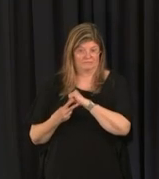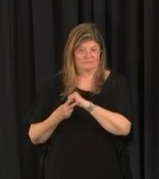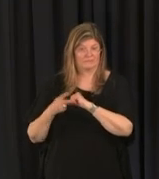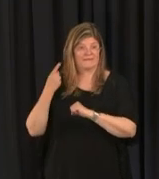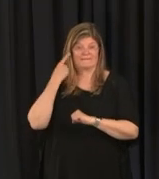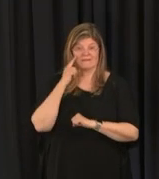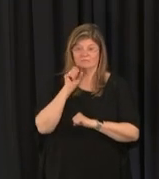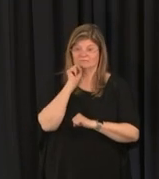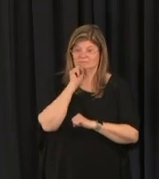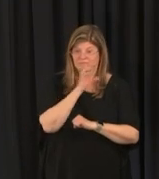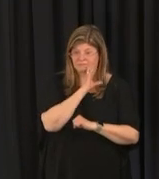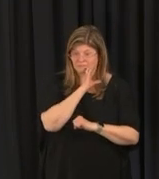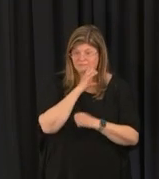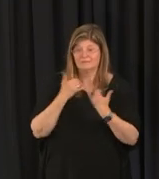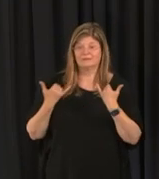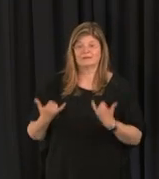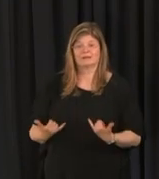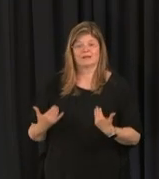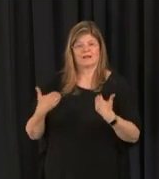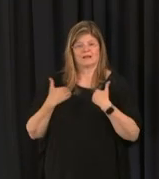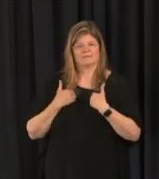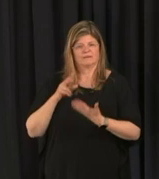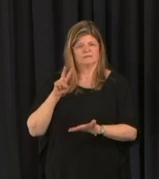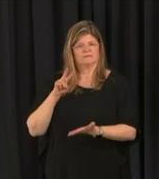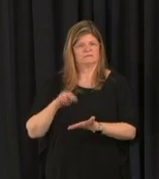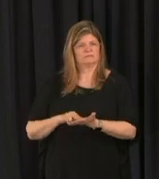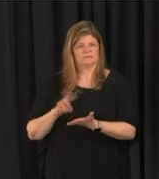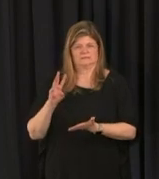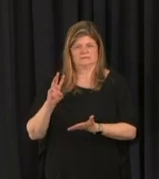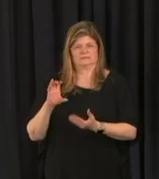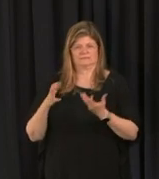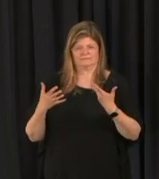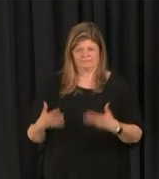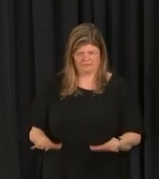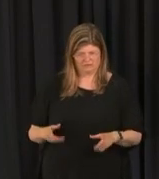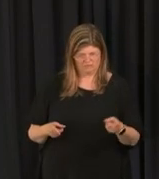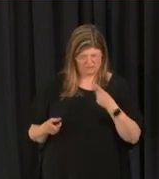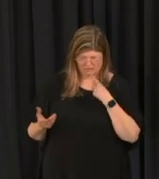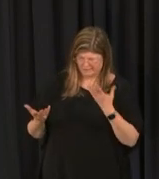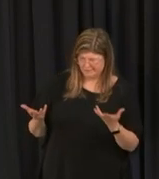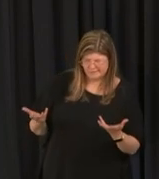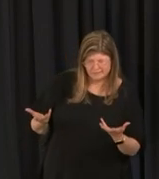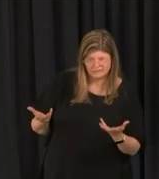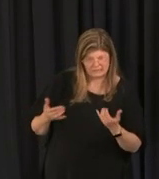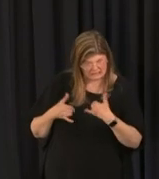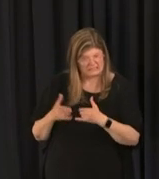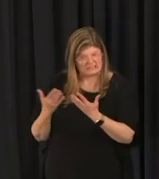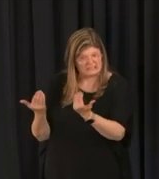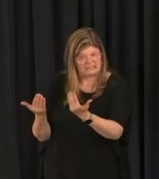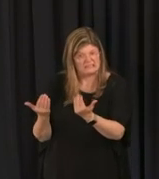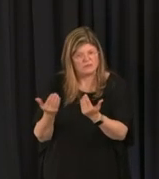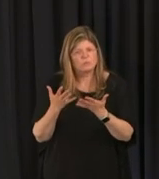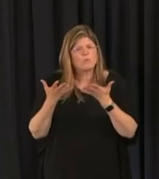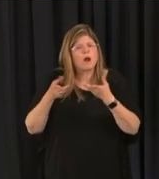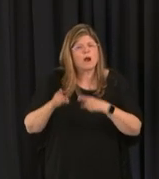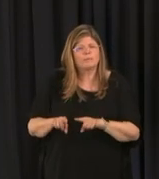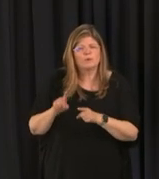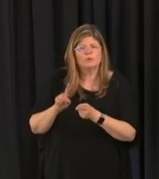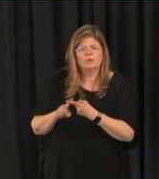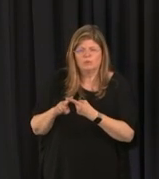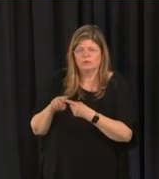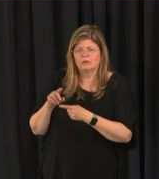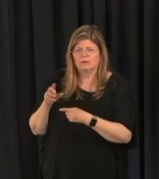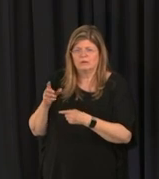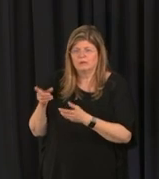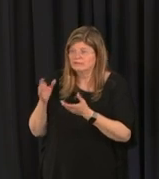about more than 2,600 who have registered so far. I know you guys said you're continuing to sign them up, but what will happen to those appointments